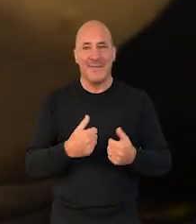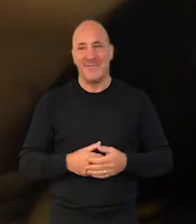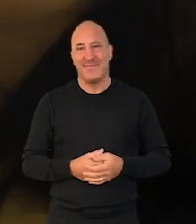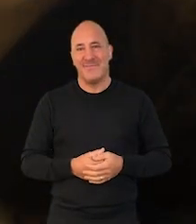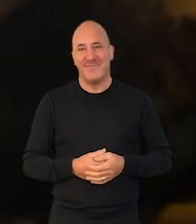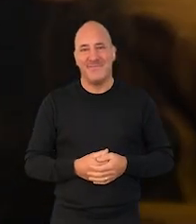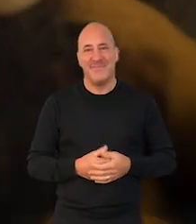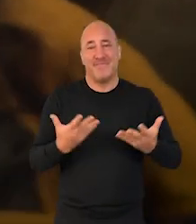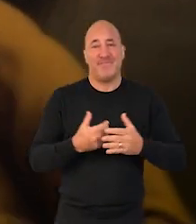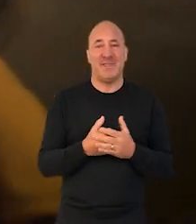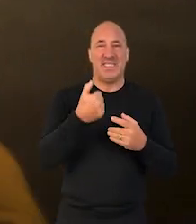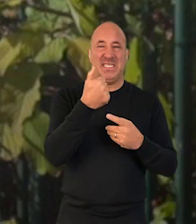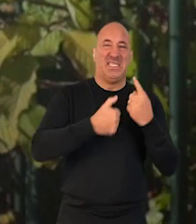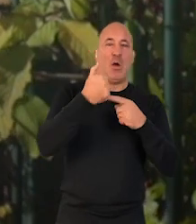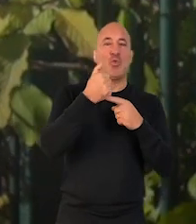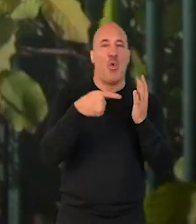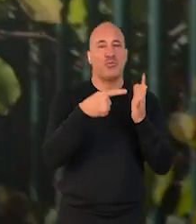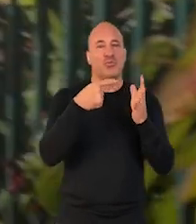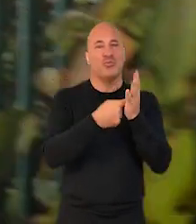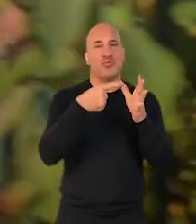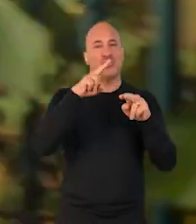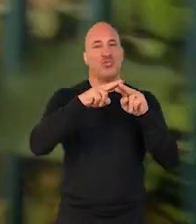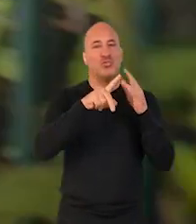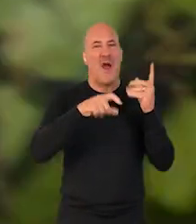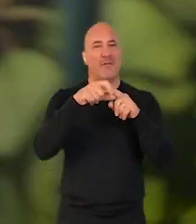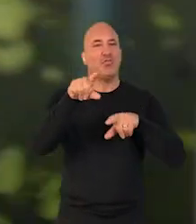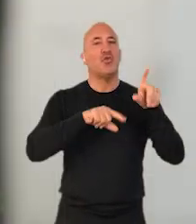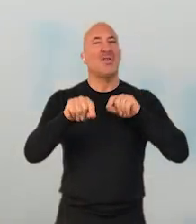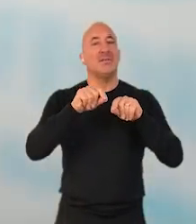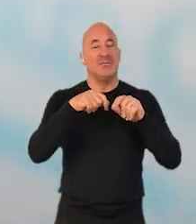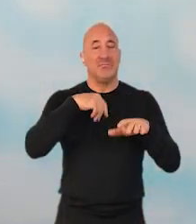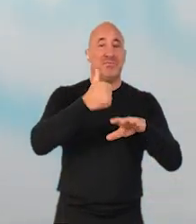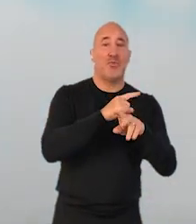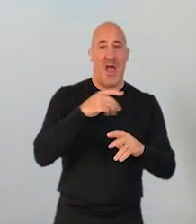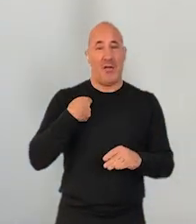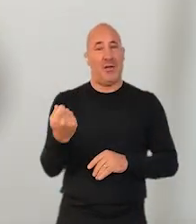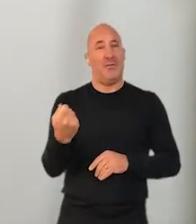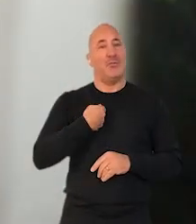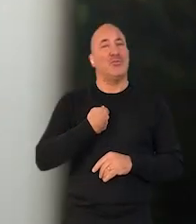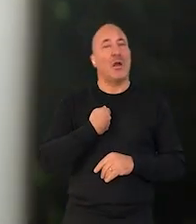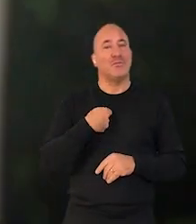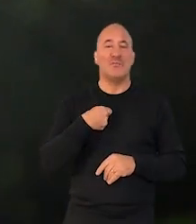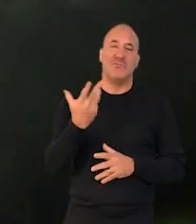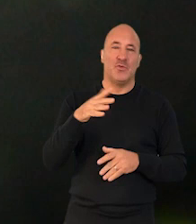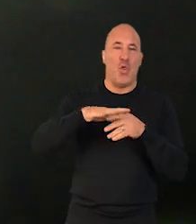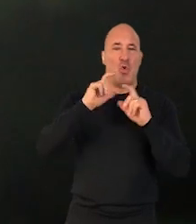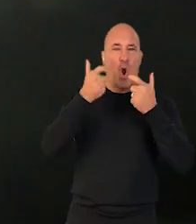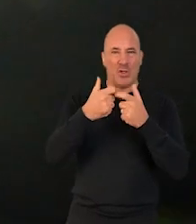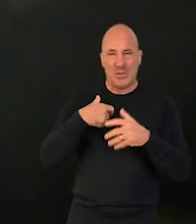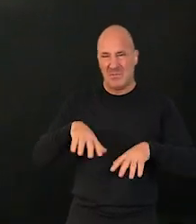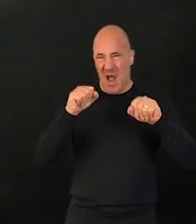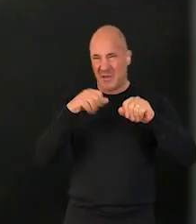they're doing. So Trafford Choices was set up 6 years ago when I got made compulsory redundant from my local college, and I